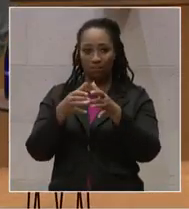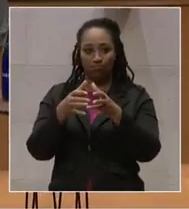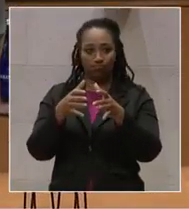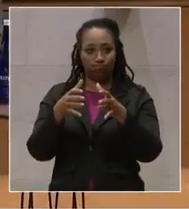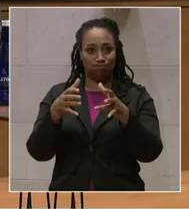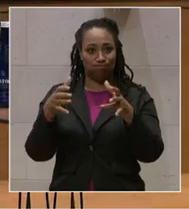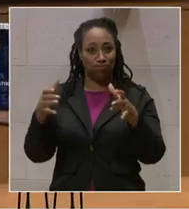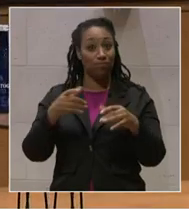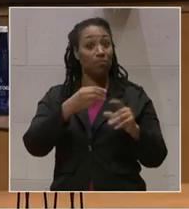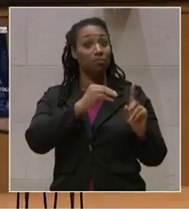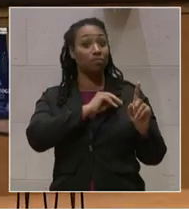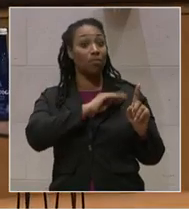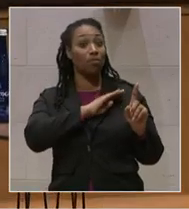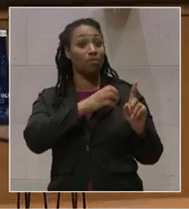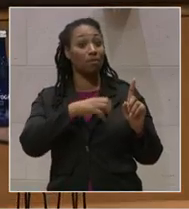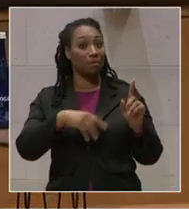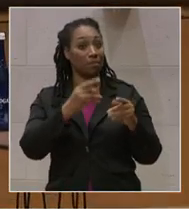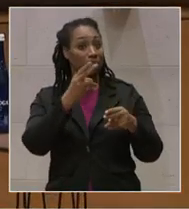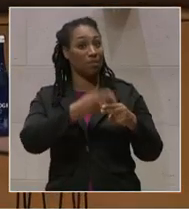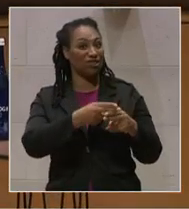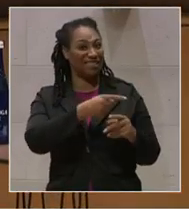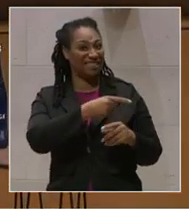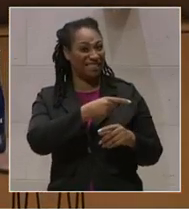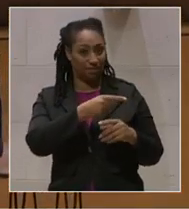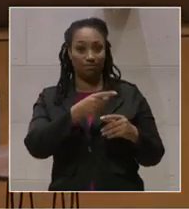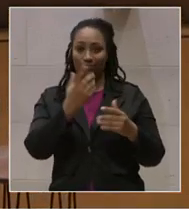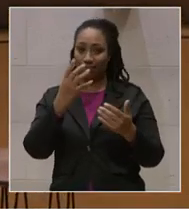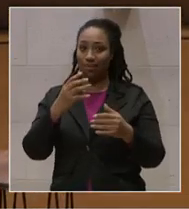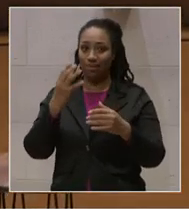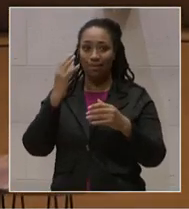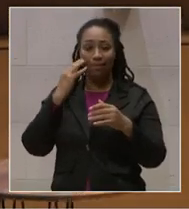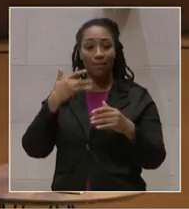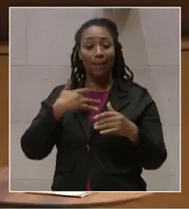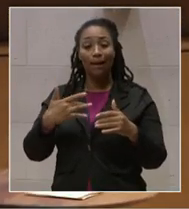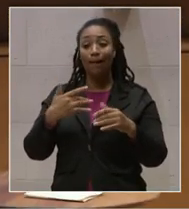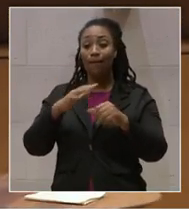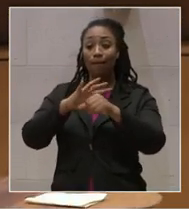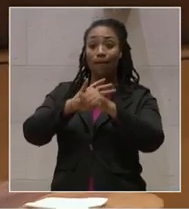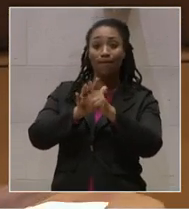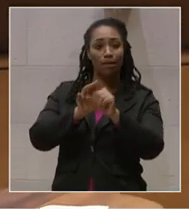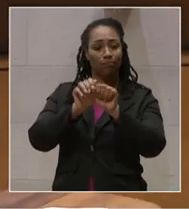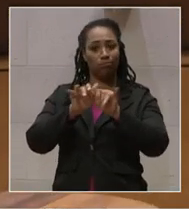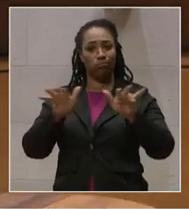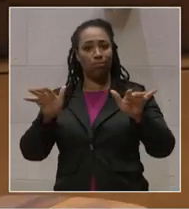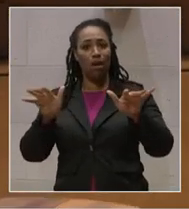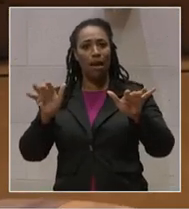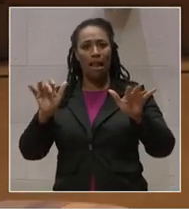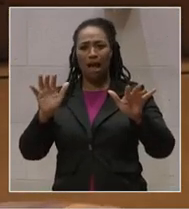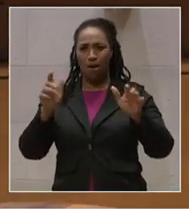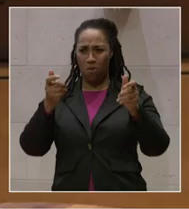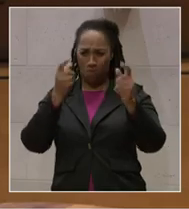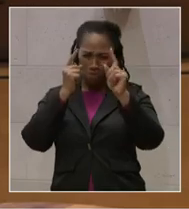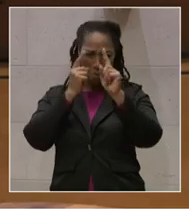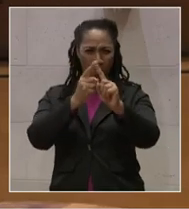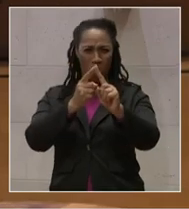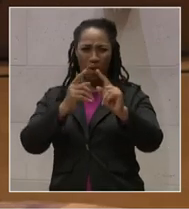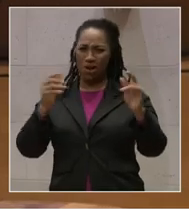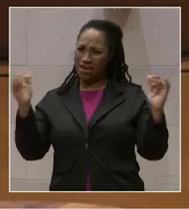our pre-COVID population goals. I'm one of the fastest growing cities. So completely excited about that. We have